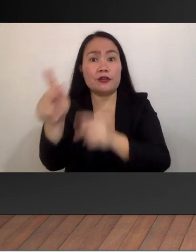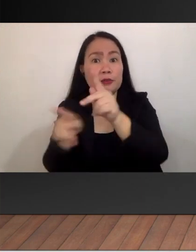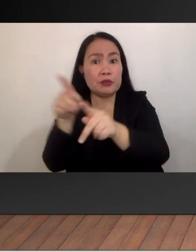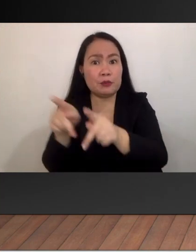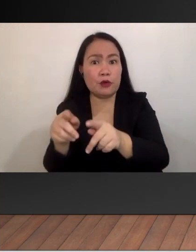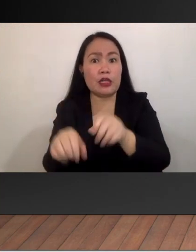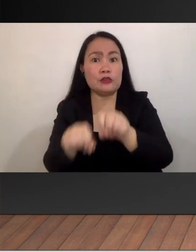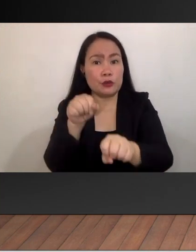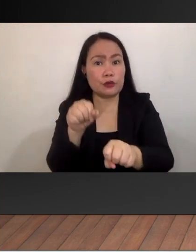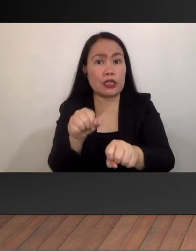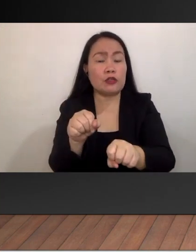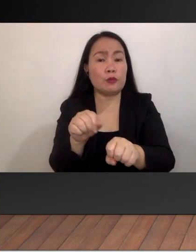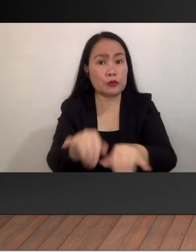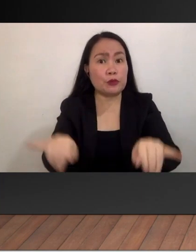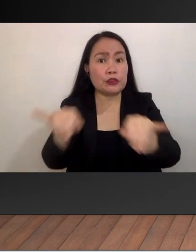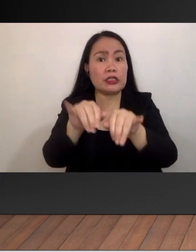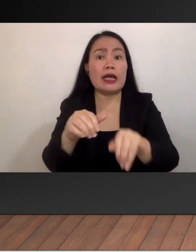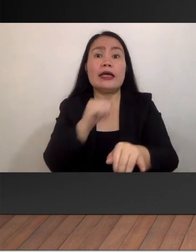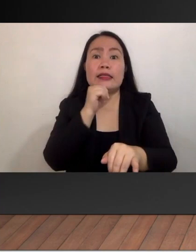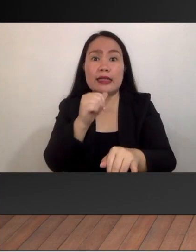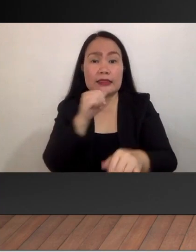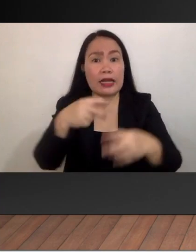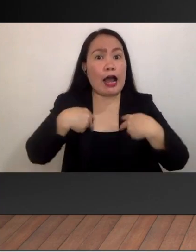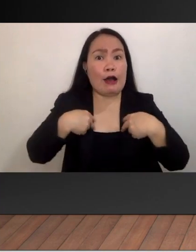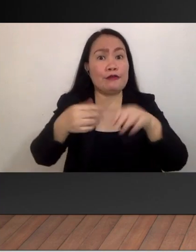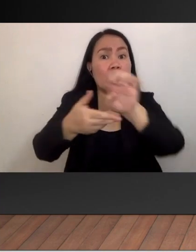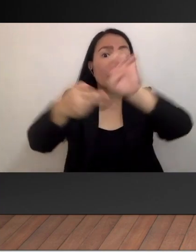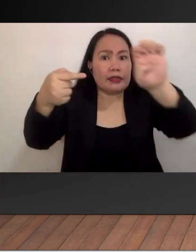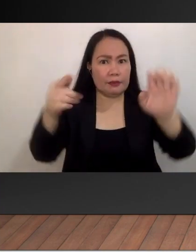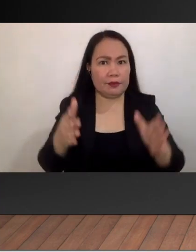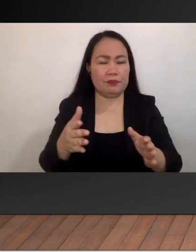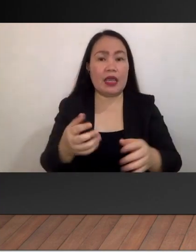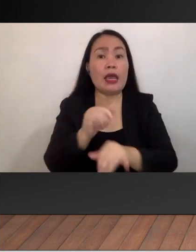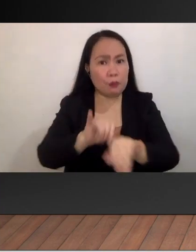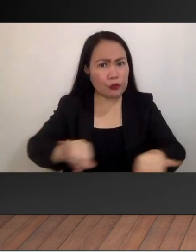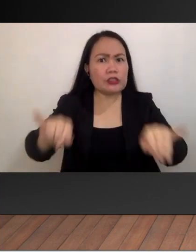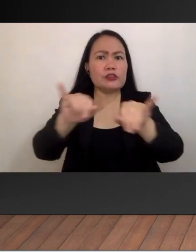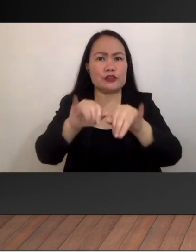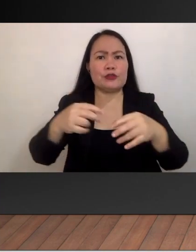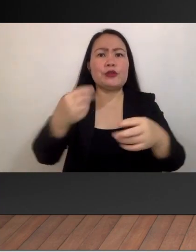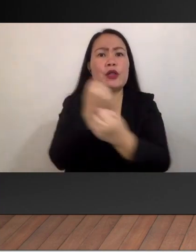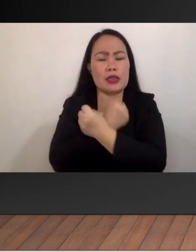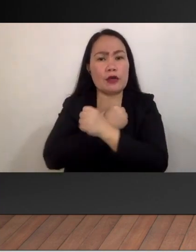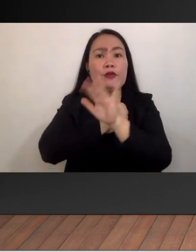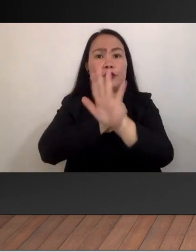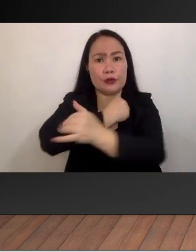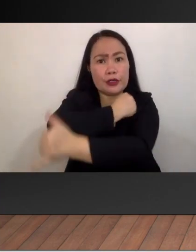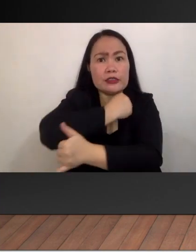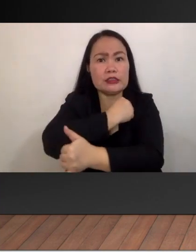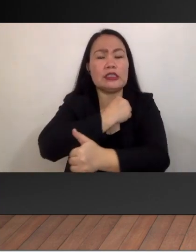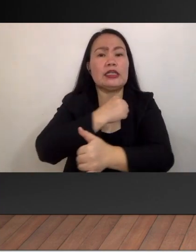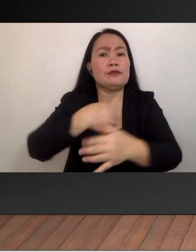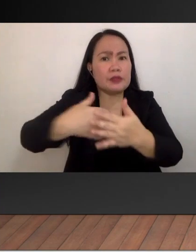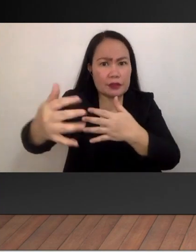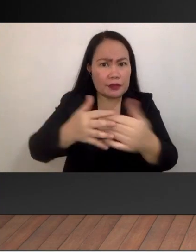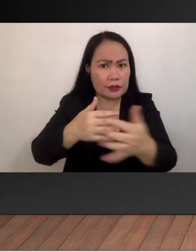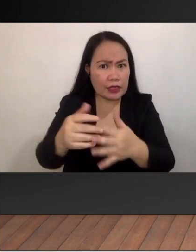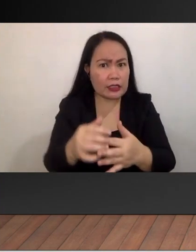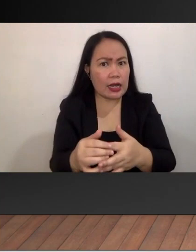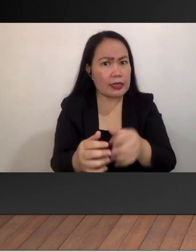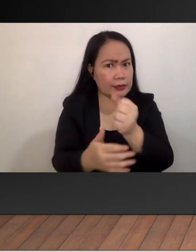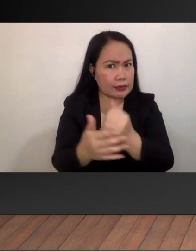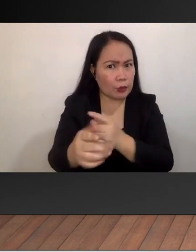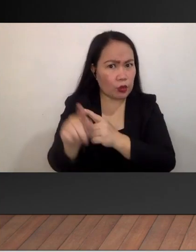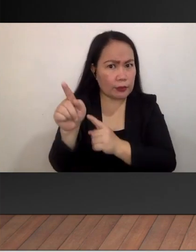an enemy. It is also important to be patriotic even if someone has done something bad to you.